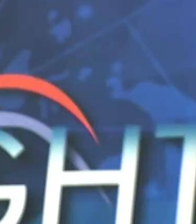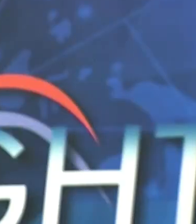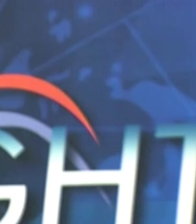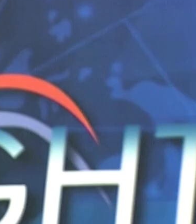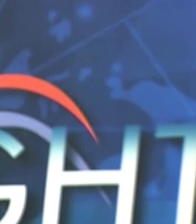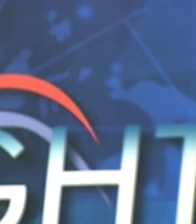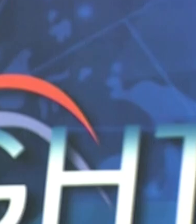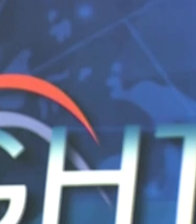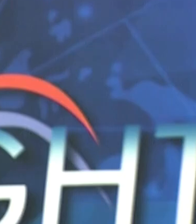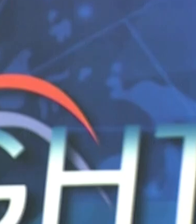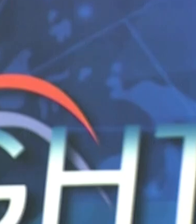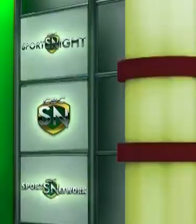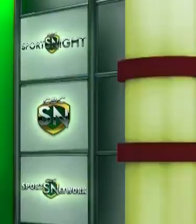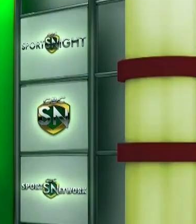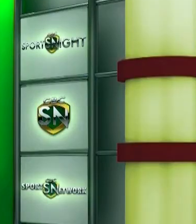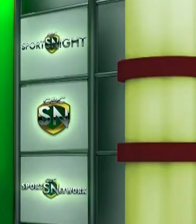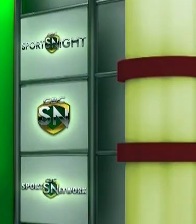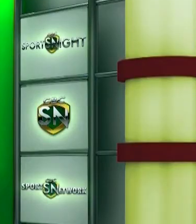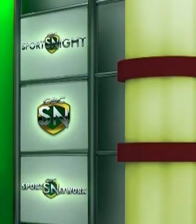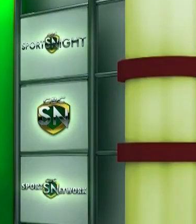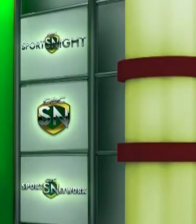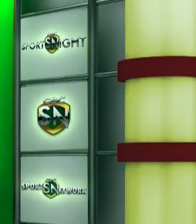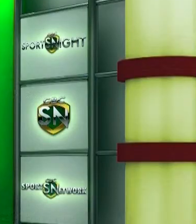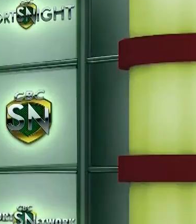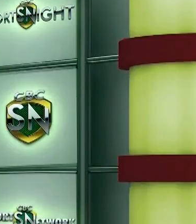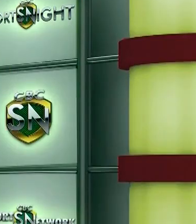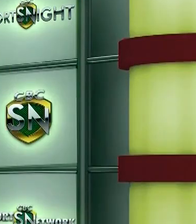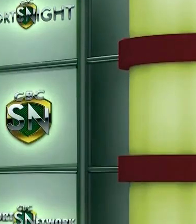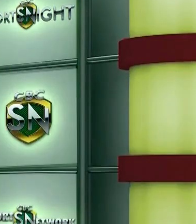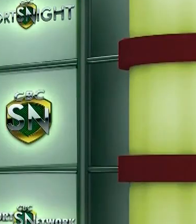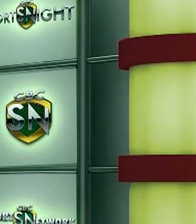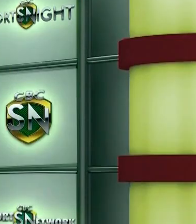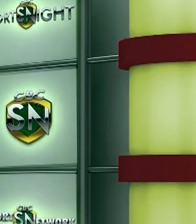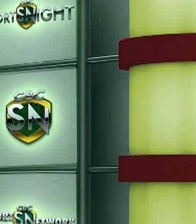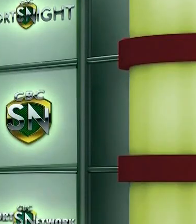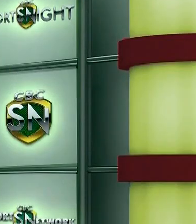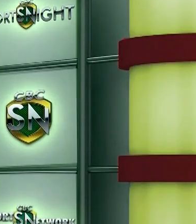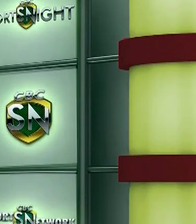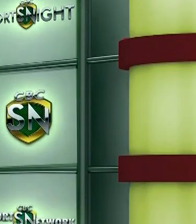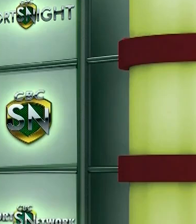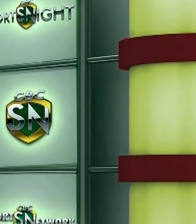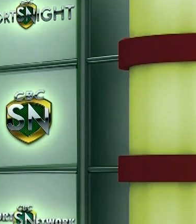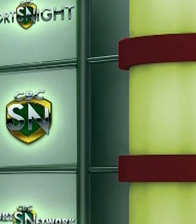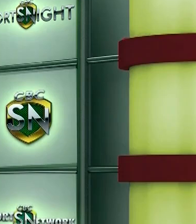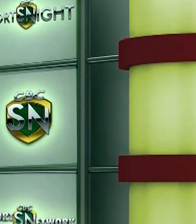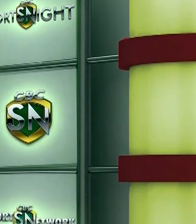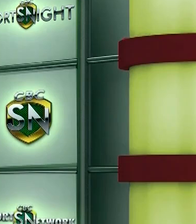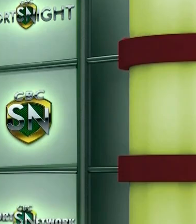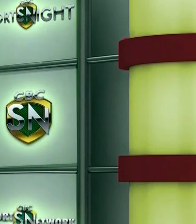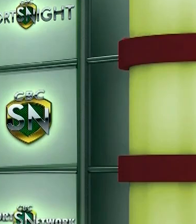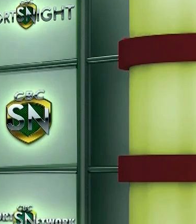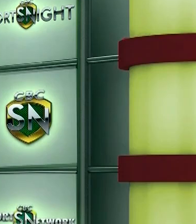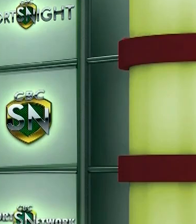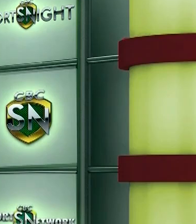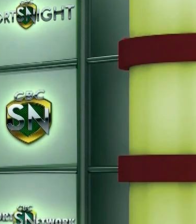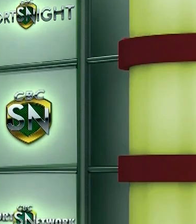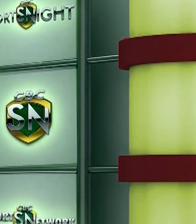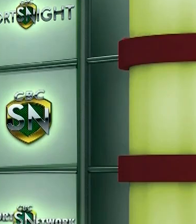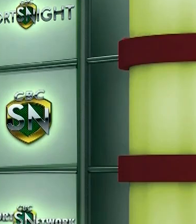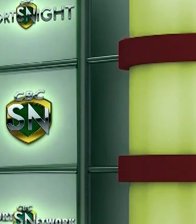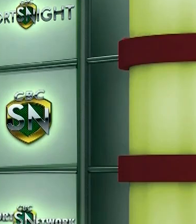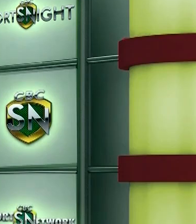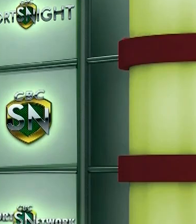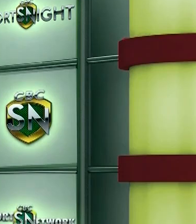Time for us to take another look at sports. Damien. Thanks so much, Pearson. Round 2, the 39th edition of the Barbados Open Golf Championship tees